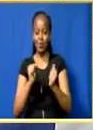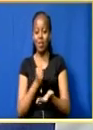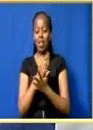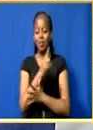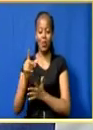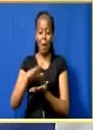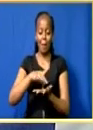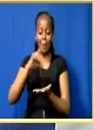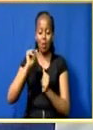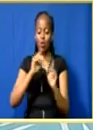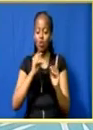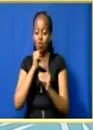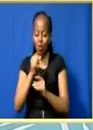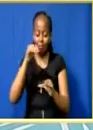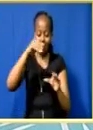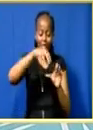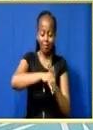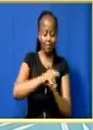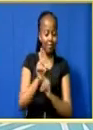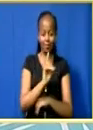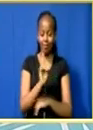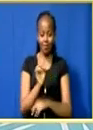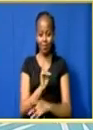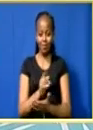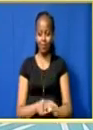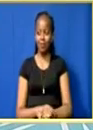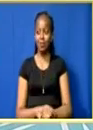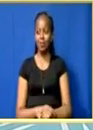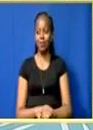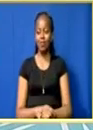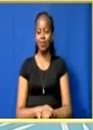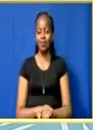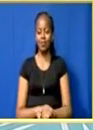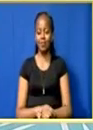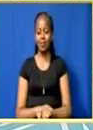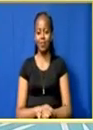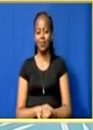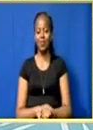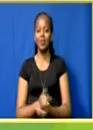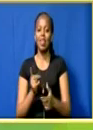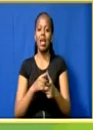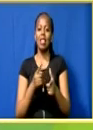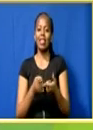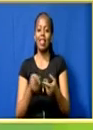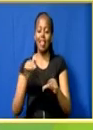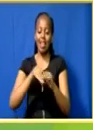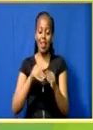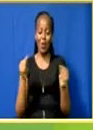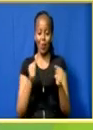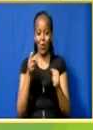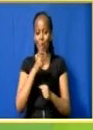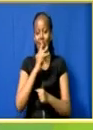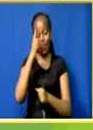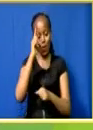you to remove so that you don't dip your fingers inside the hot water. Okay. Put them in cold water